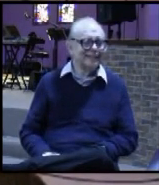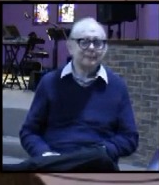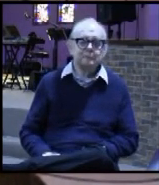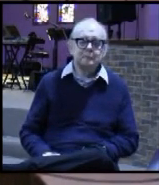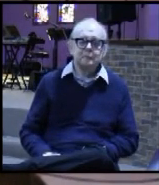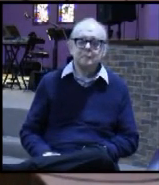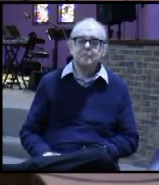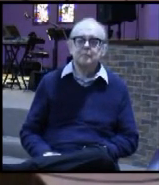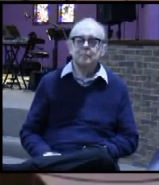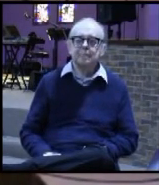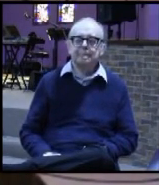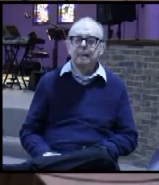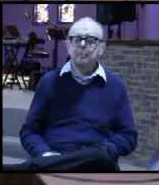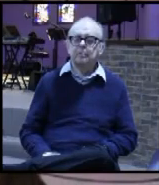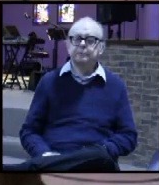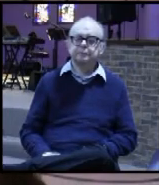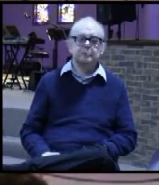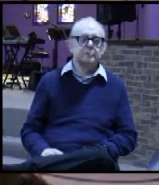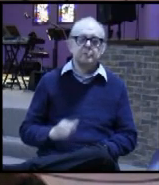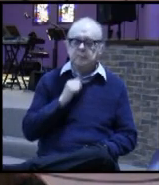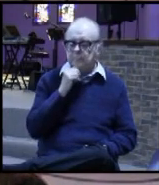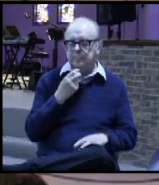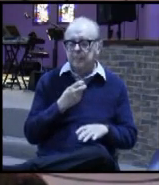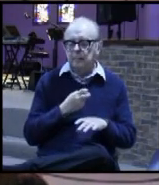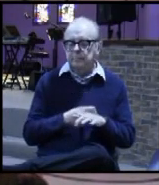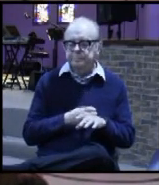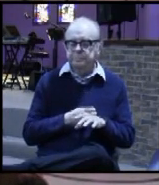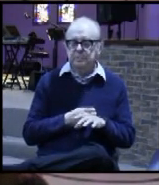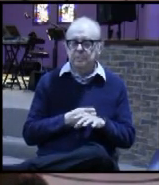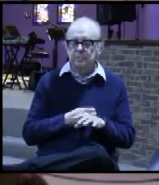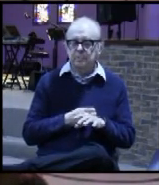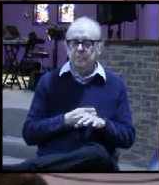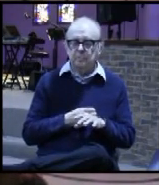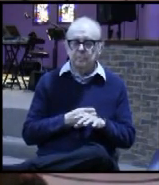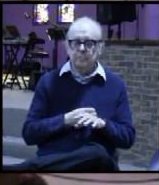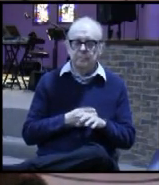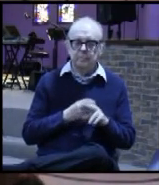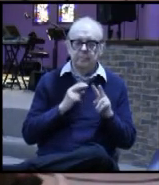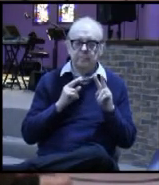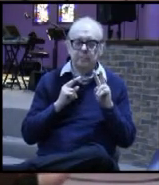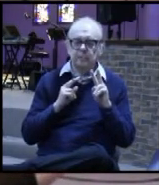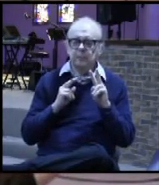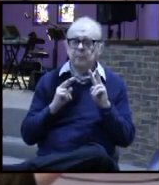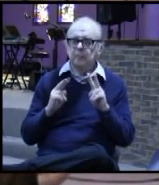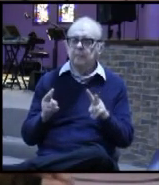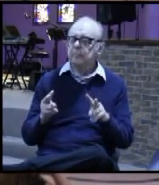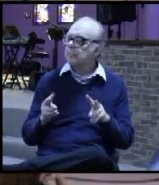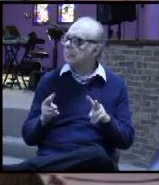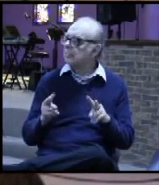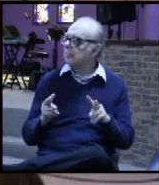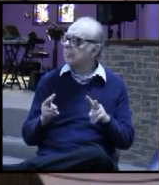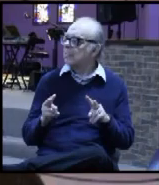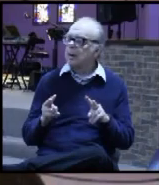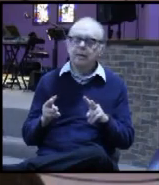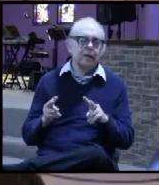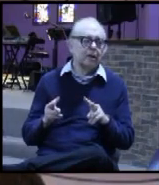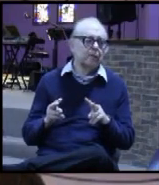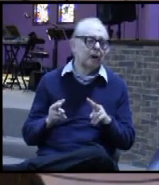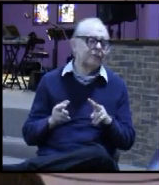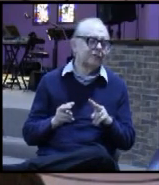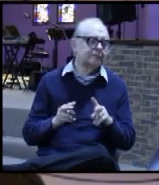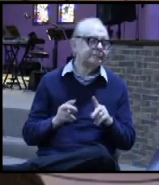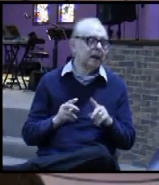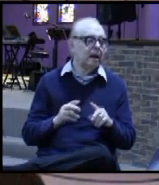And so if you, well, it's not hard to watch Jane, run,